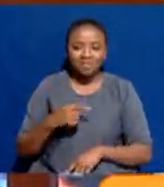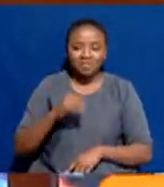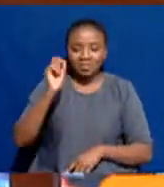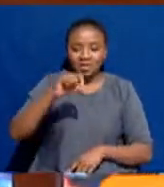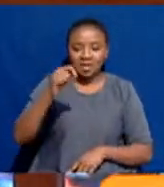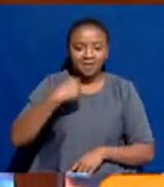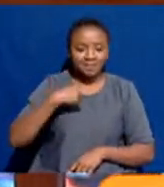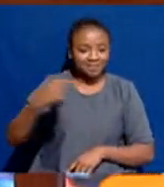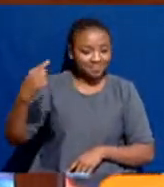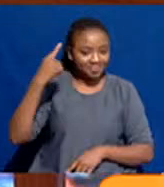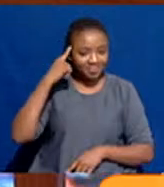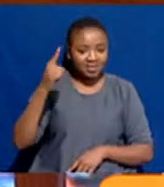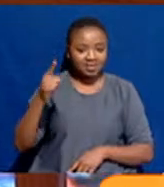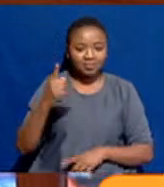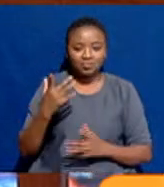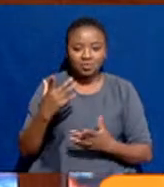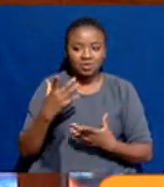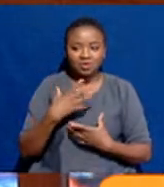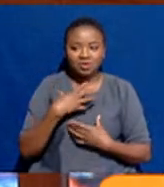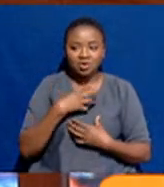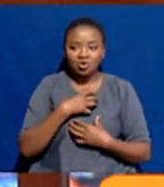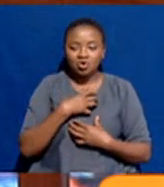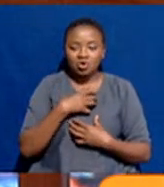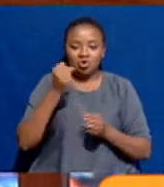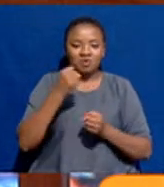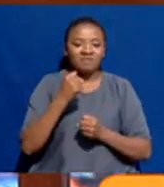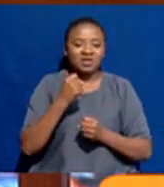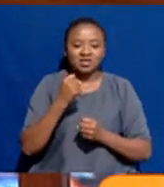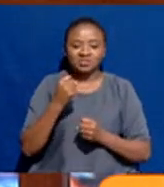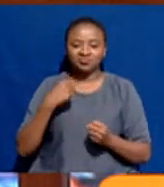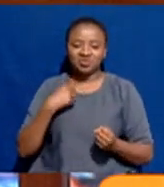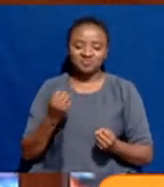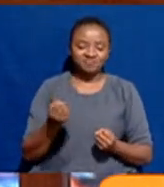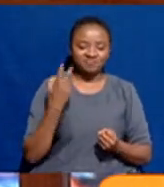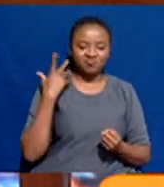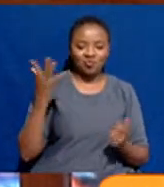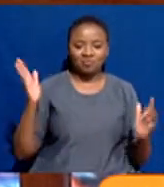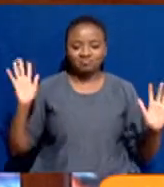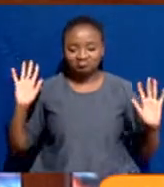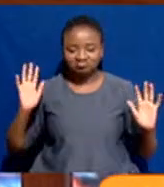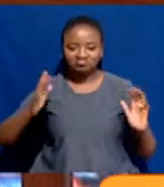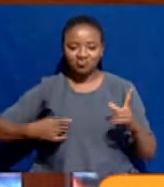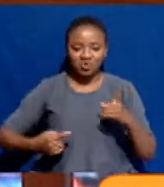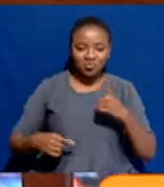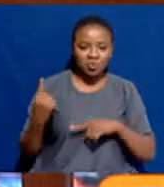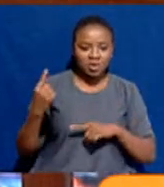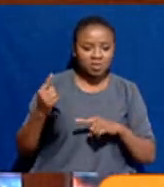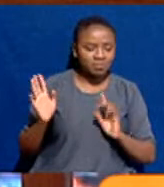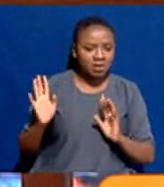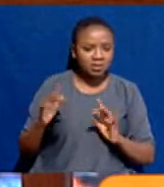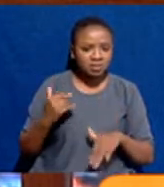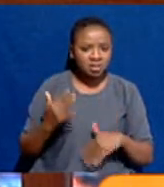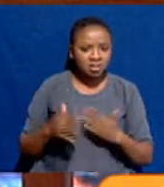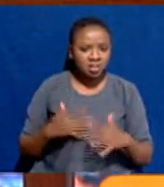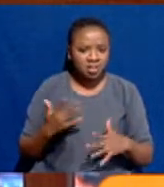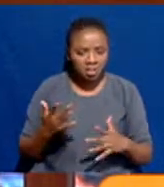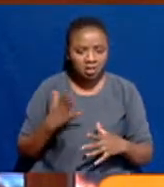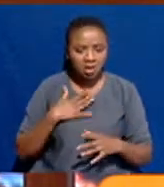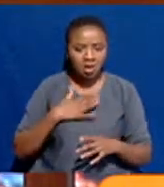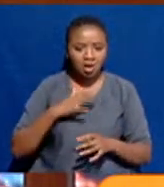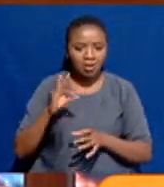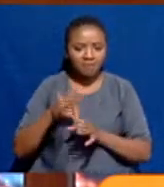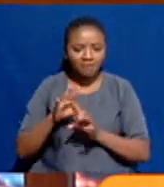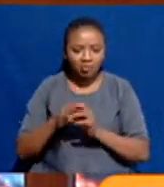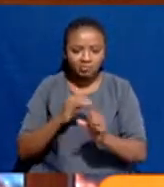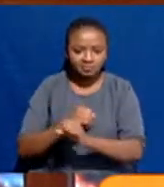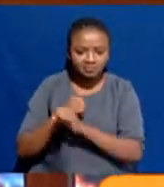overconfident. We slept on the job. We hired the wrong people, and then we did not protect our votes. I think